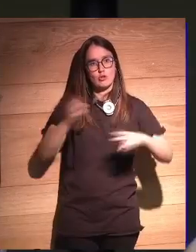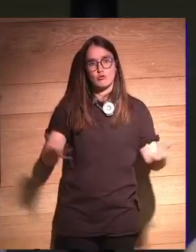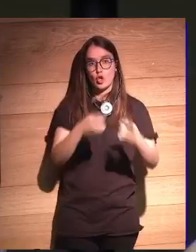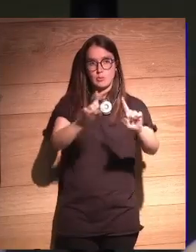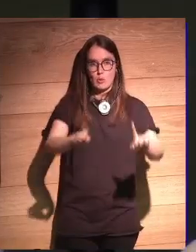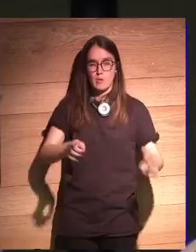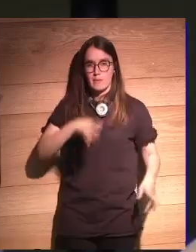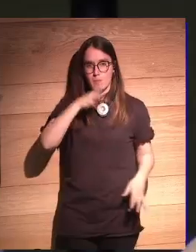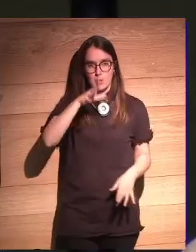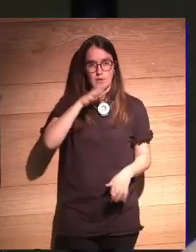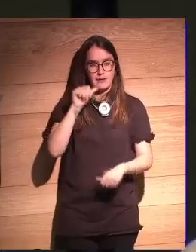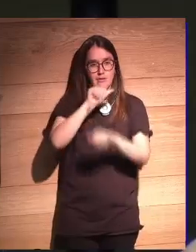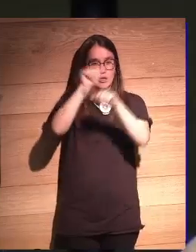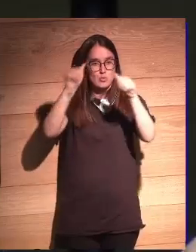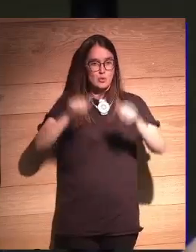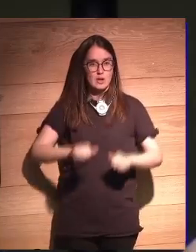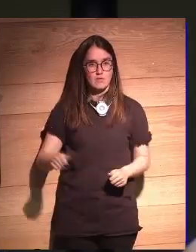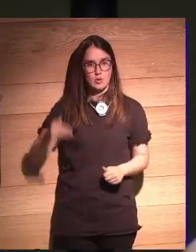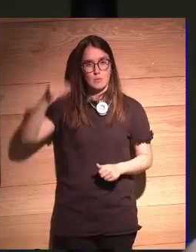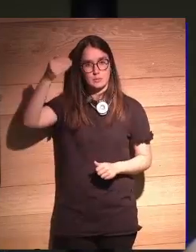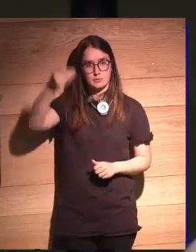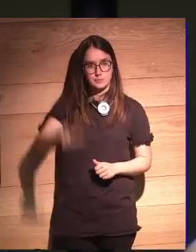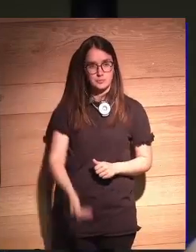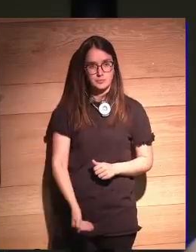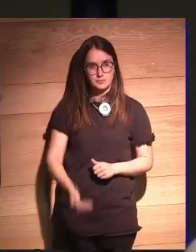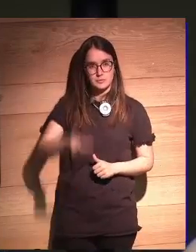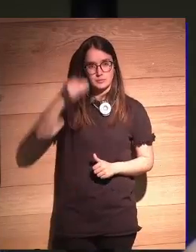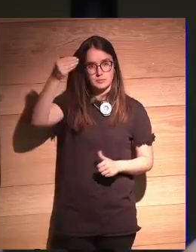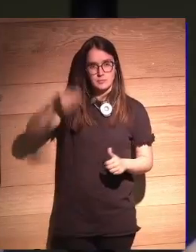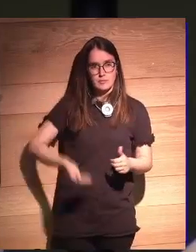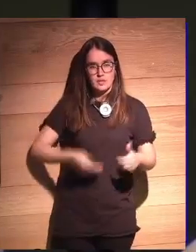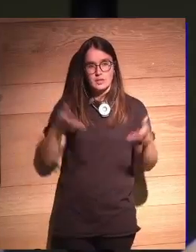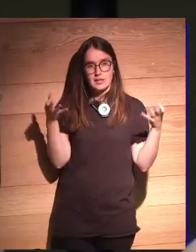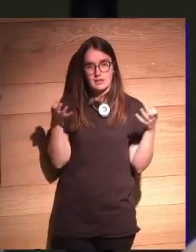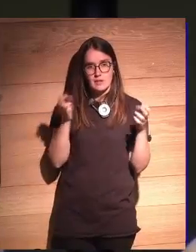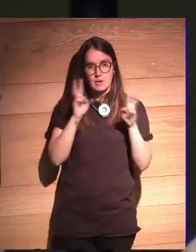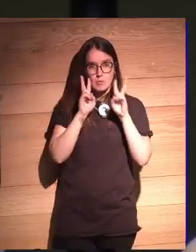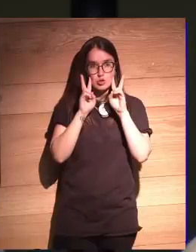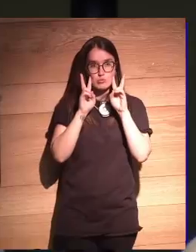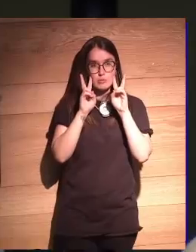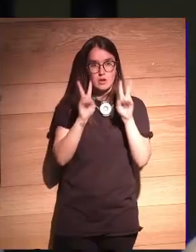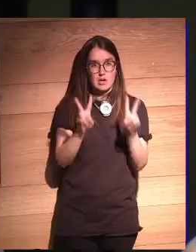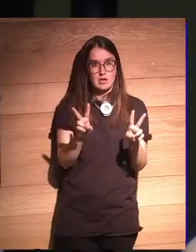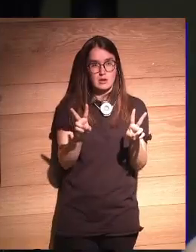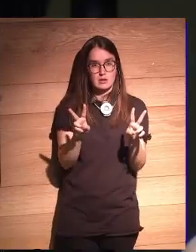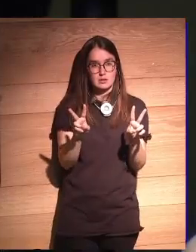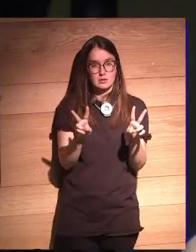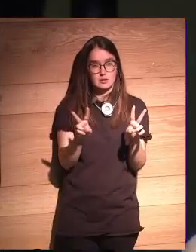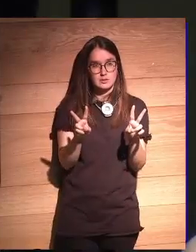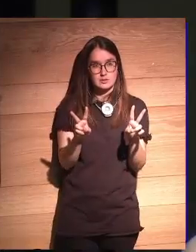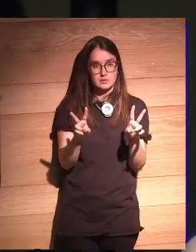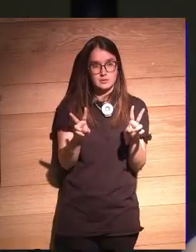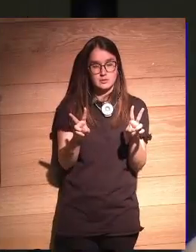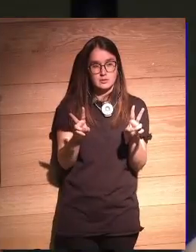fundamentally we have to see that contemporary financialized real estate companies, they're not